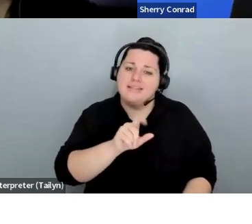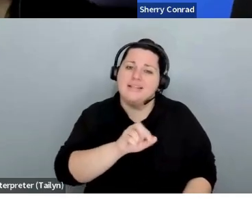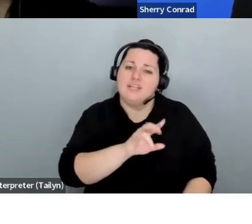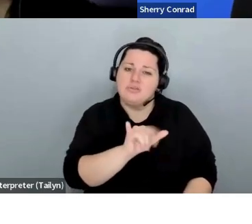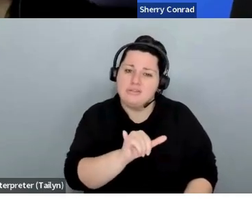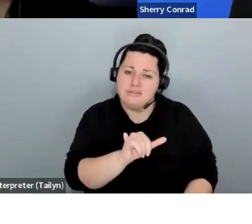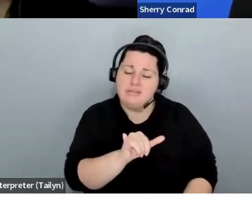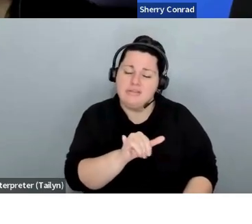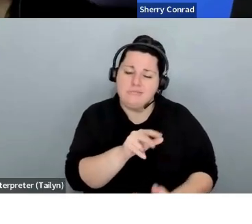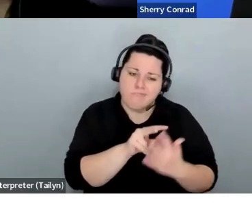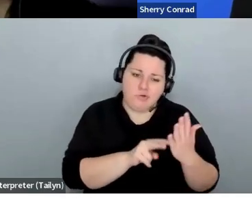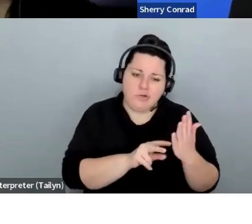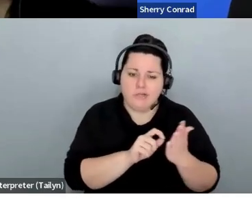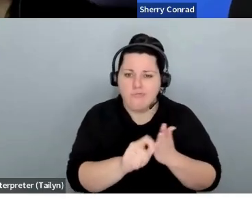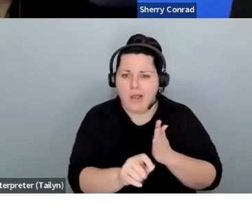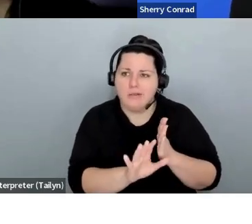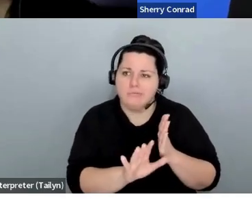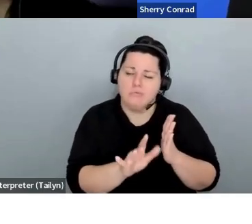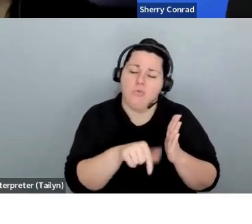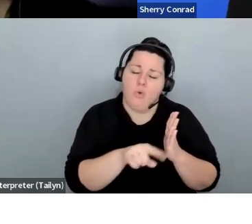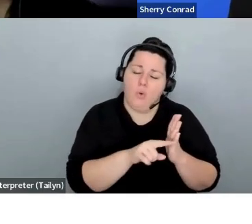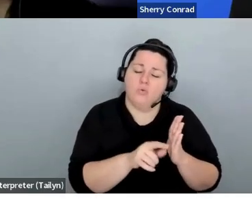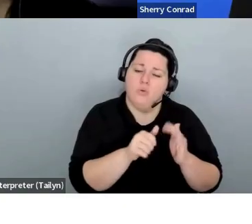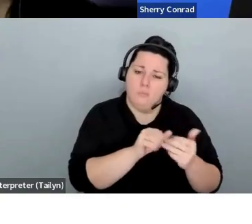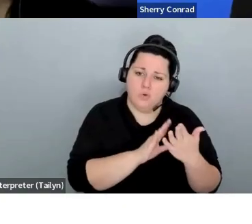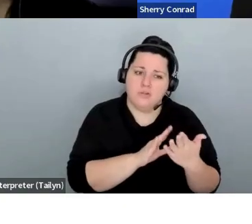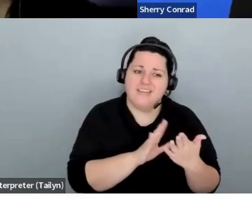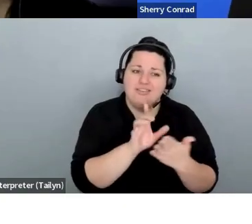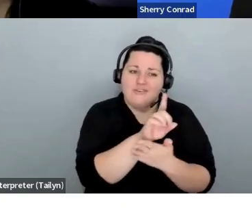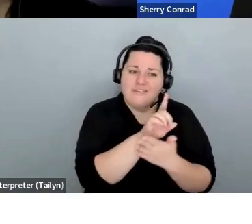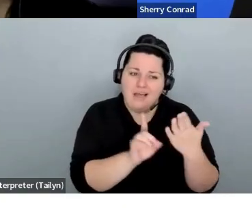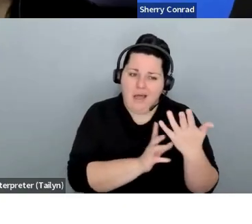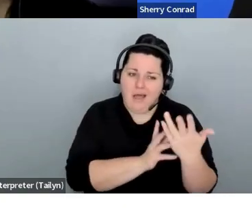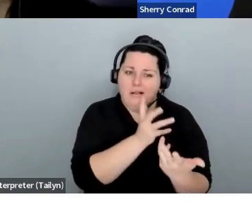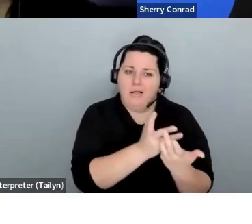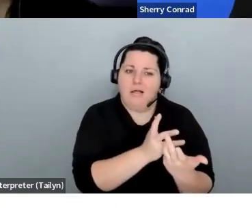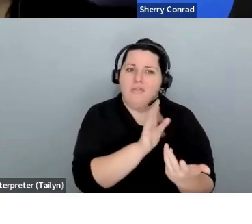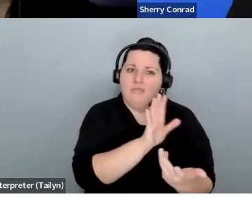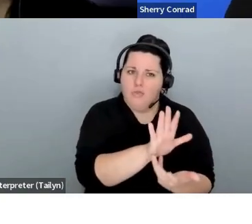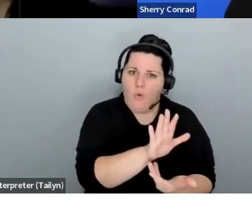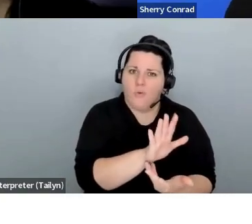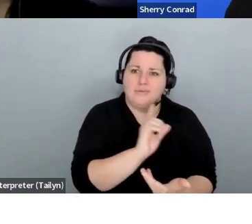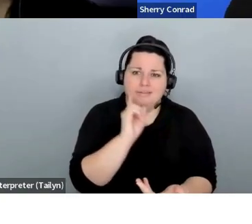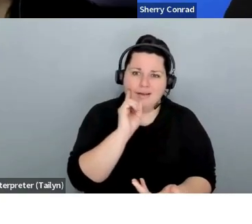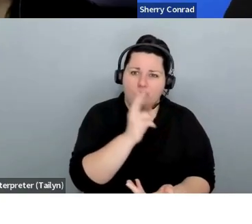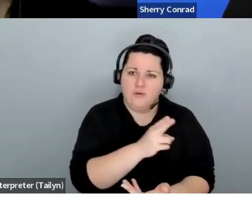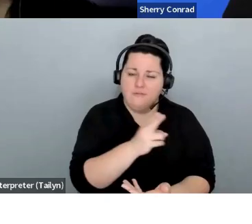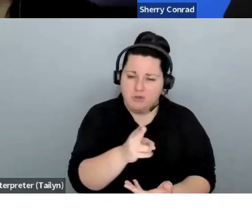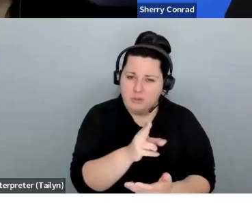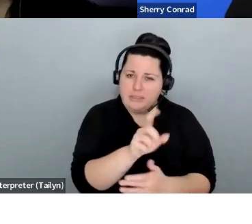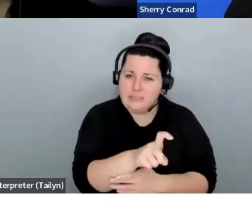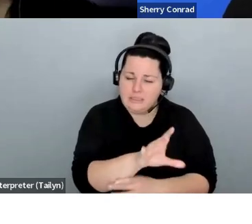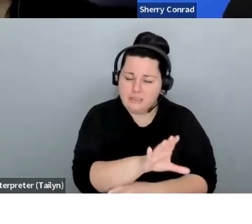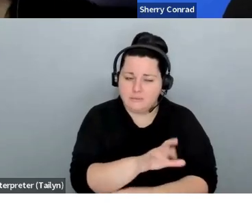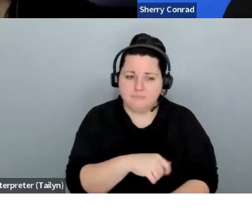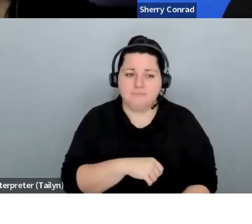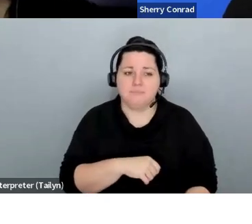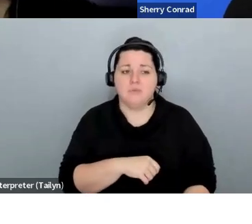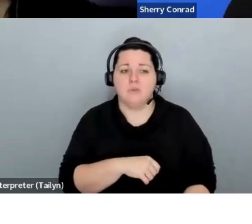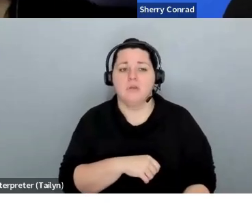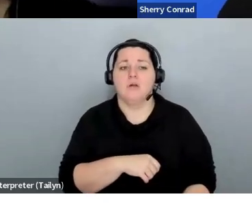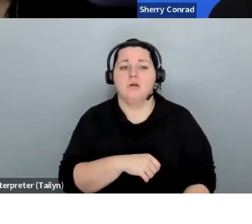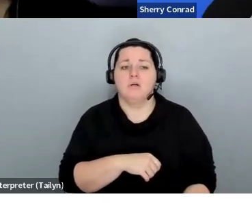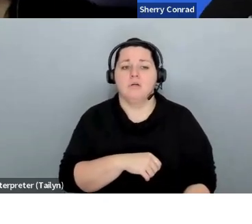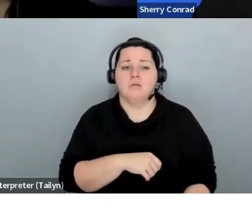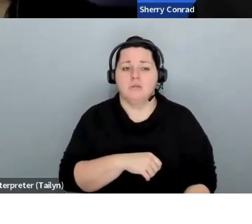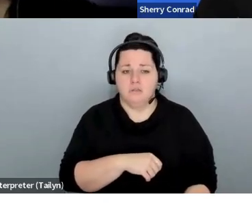approaches that are designed specifically to meet the unique needs of kids who are deaf and hard of hearing. And that